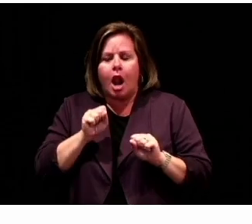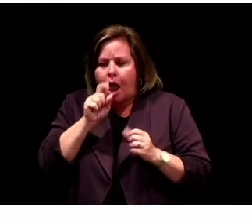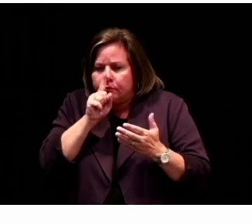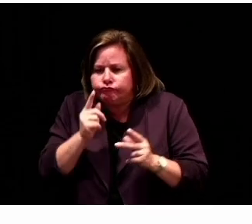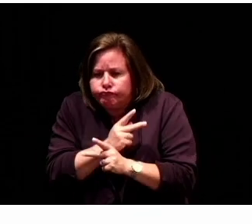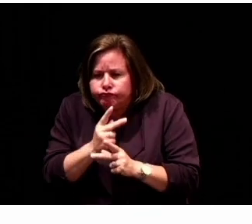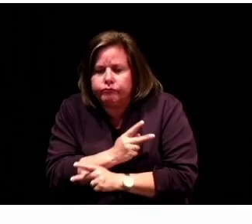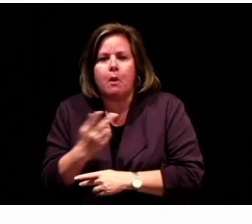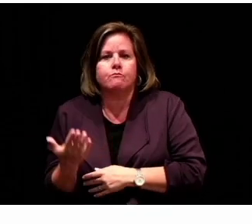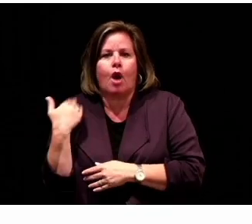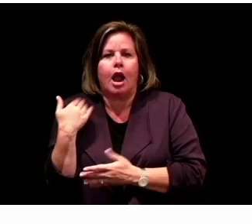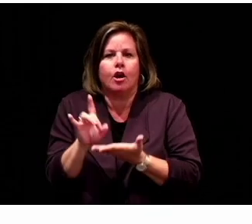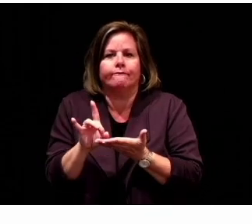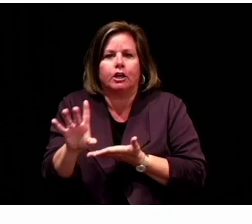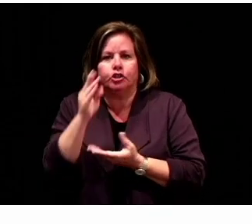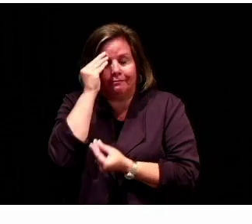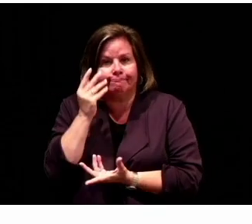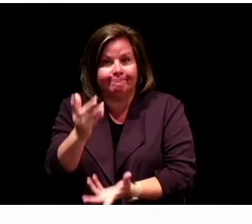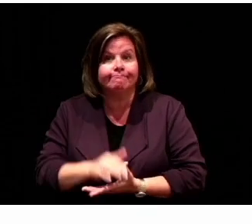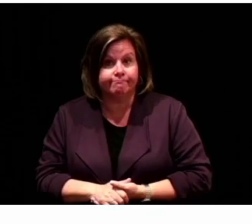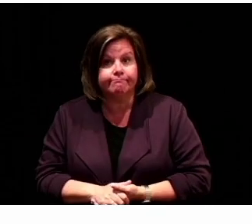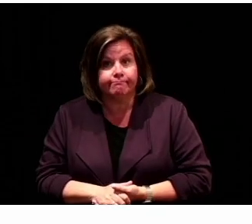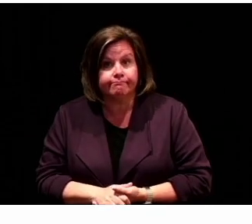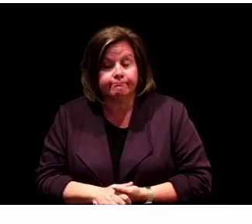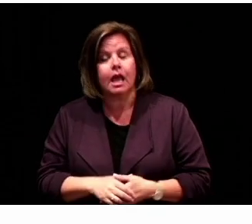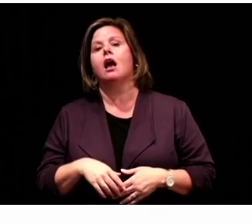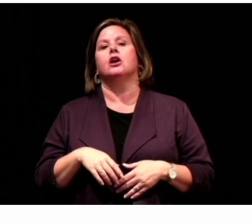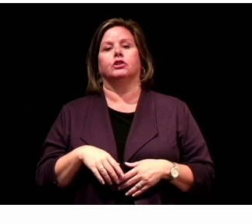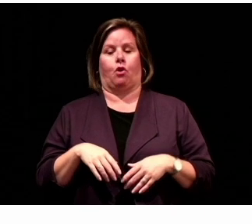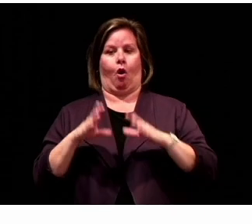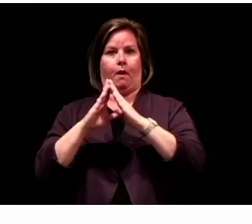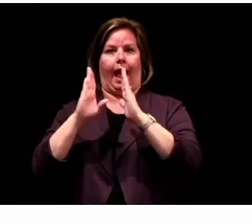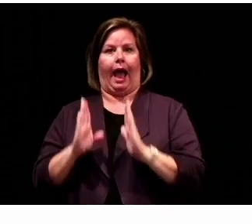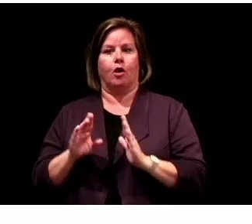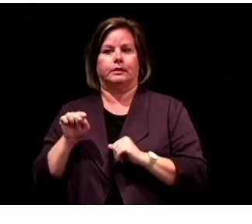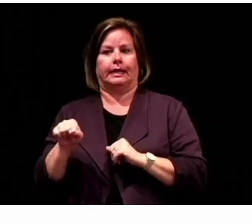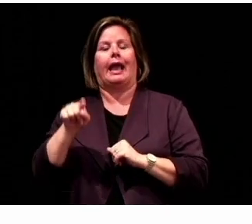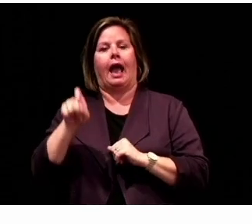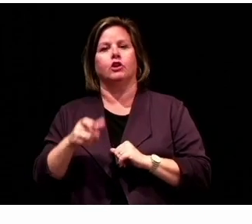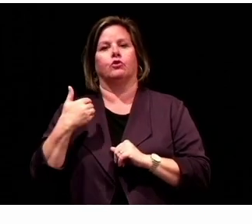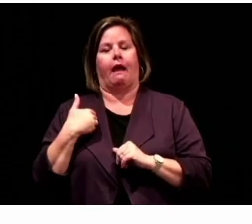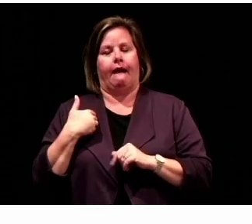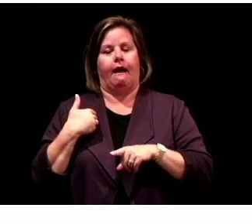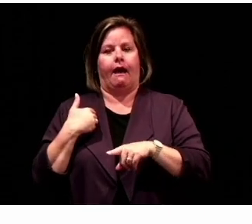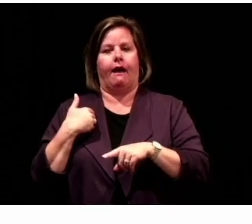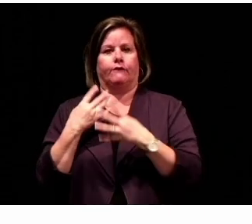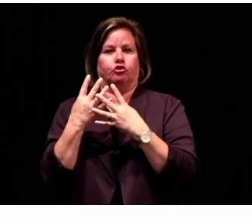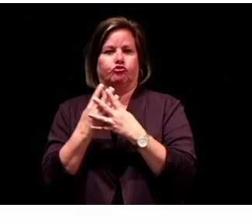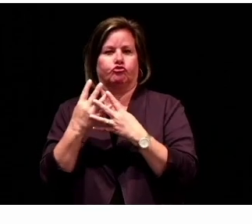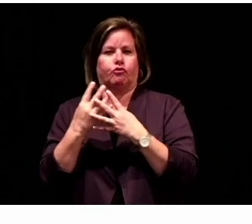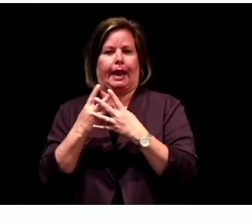eviction. The housing provider, this was challenged under race and sex, violation of the Fair Housing Act. They